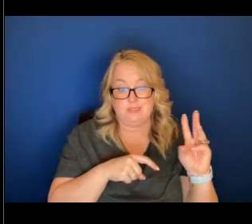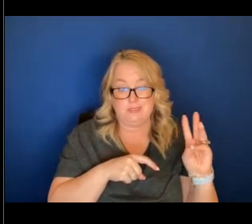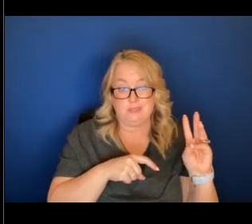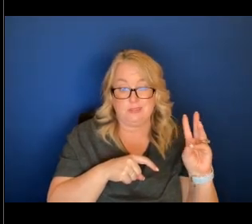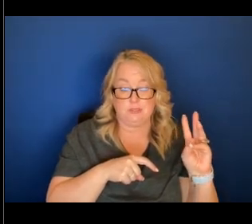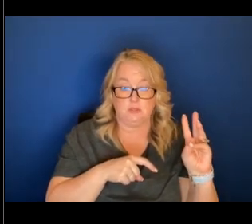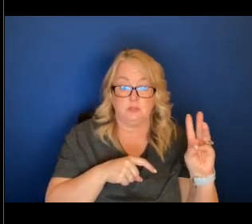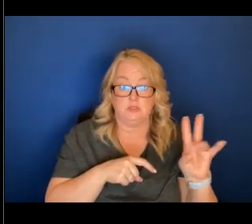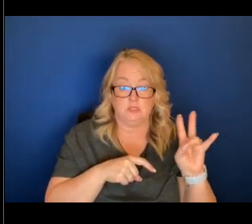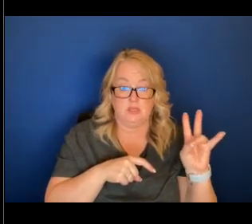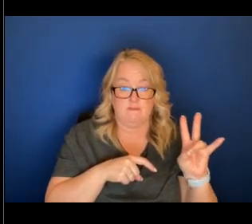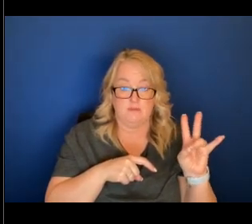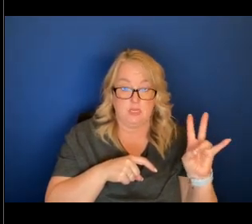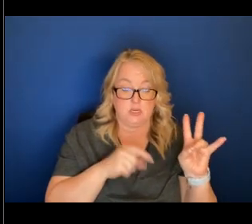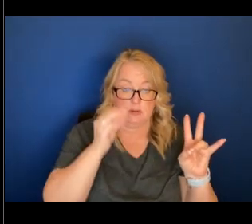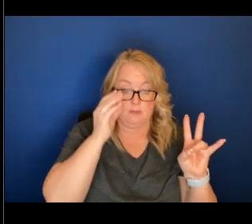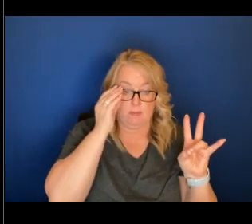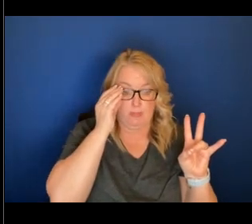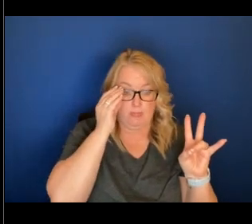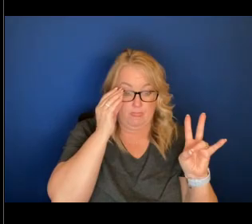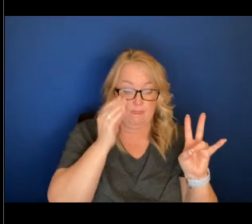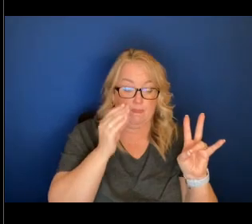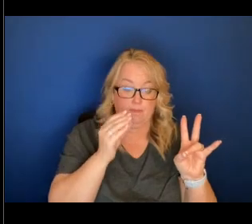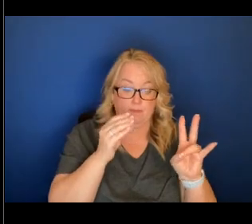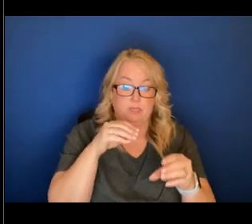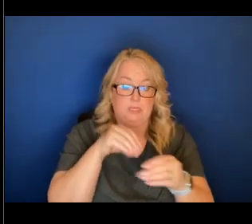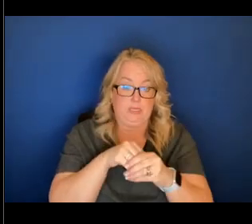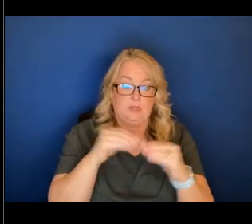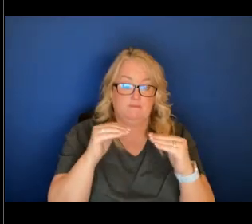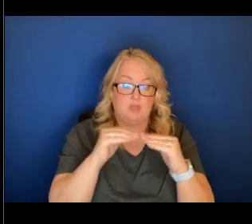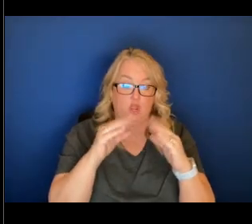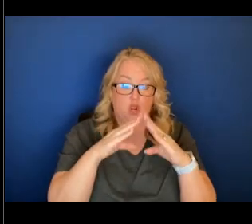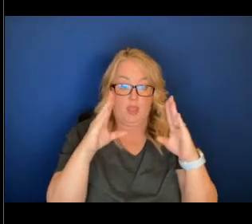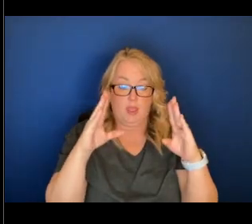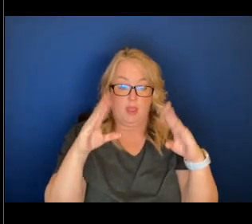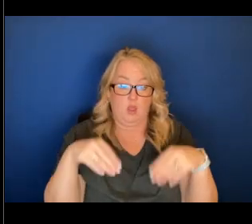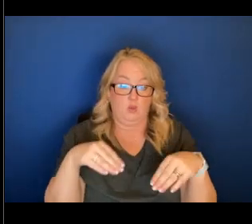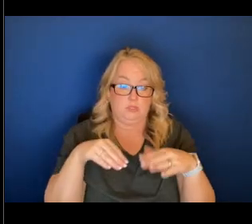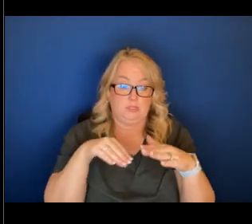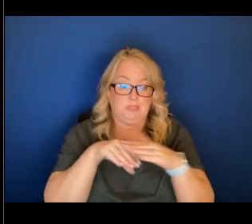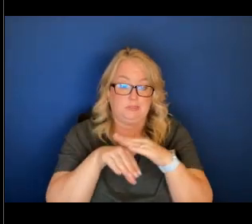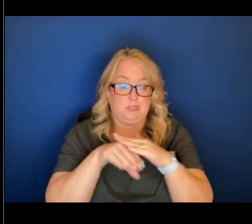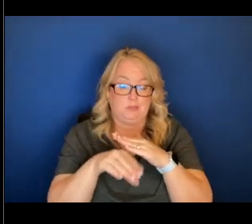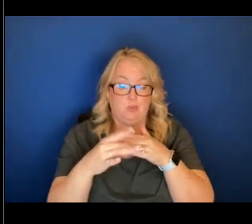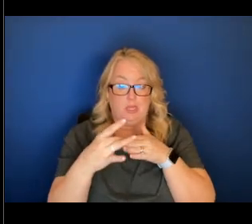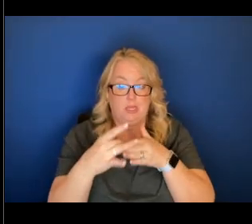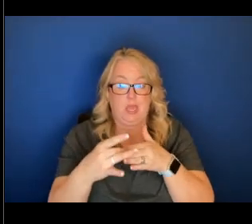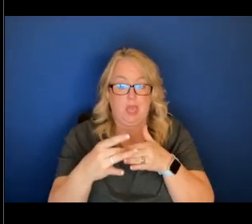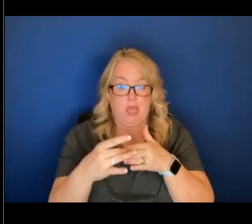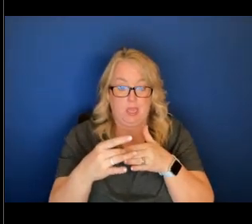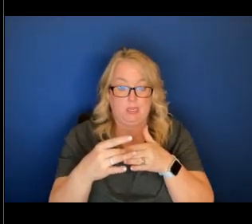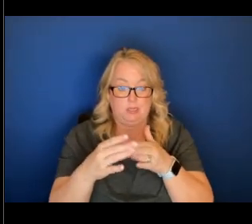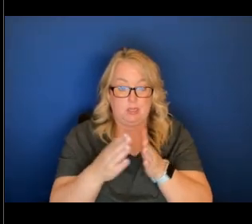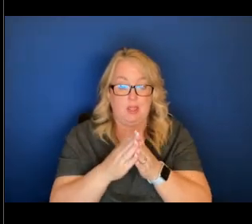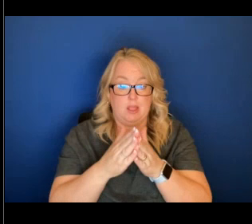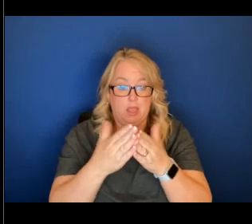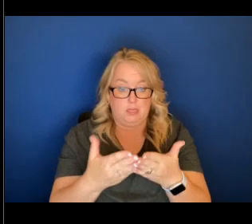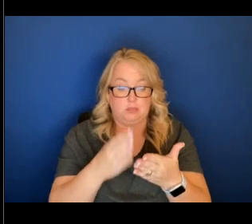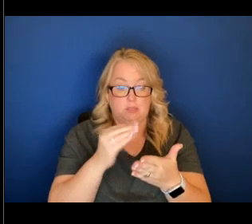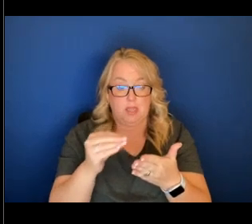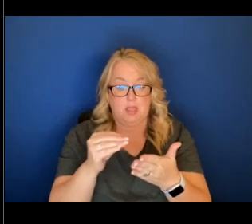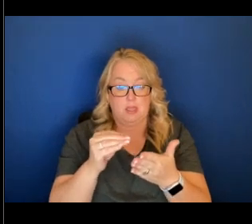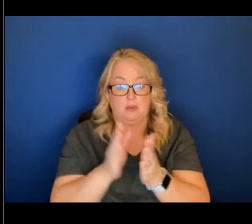6, and 7 within the Fair Housing Accessibility Guidelines and the Fair Housing Act